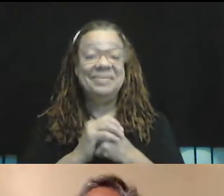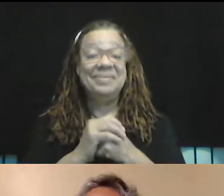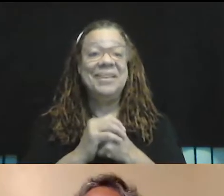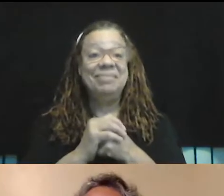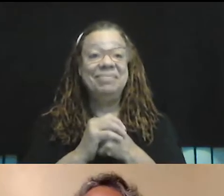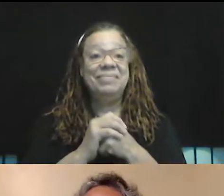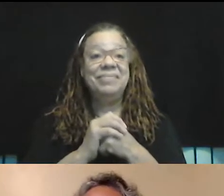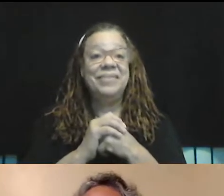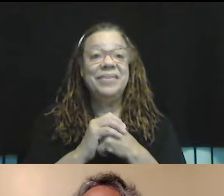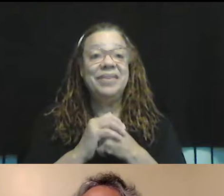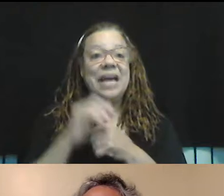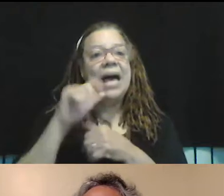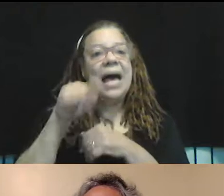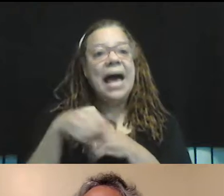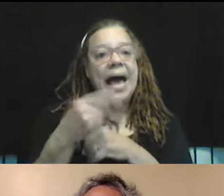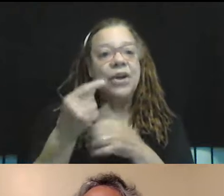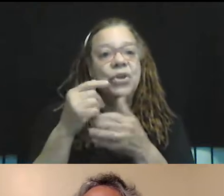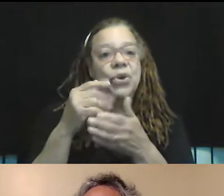How do you paint on copper?